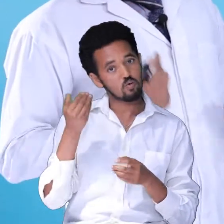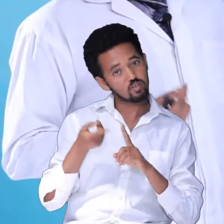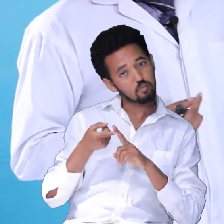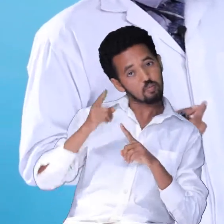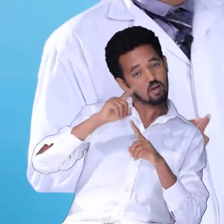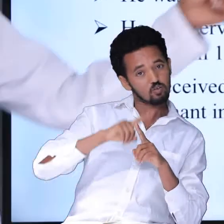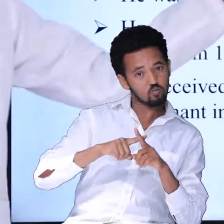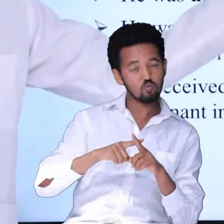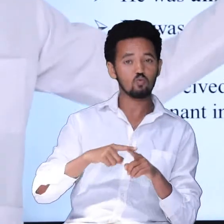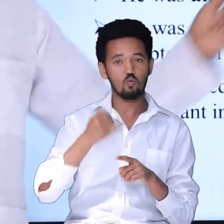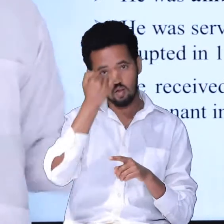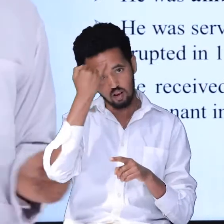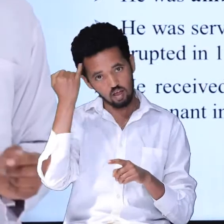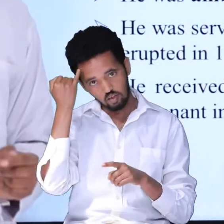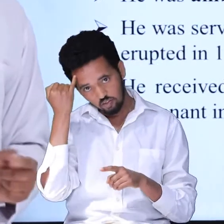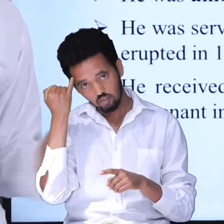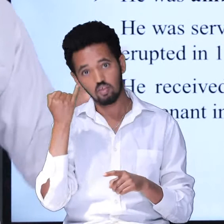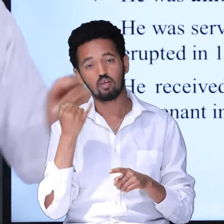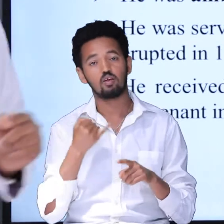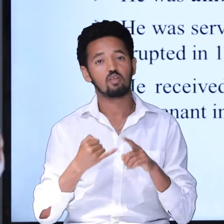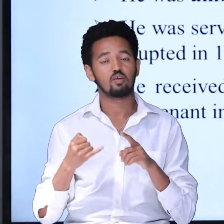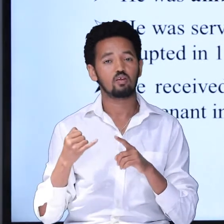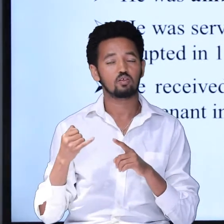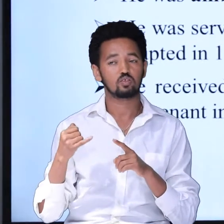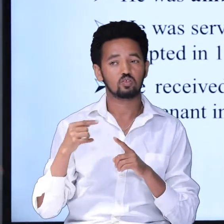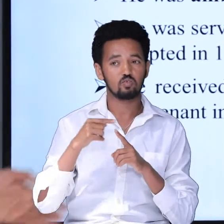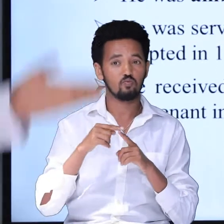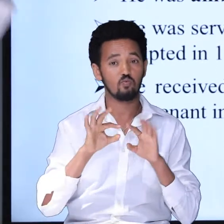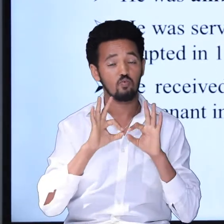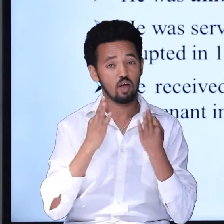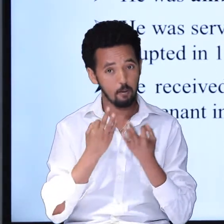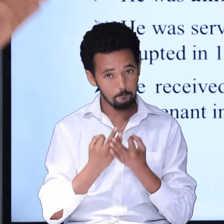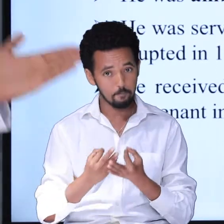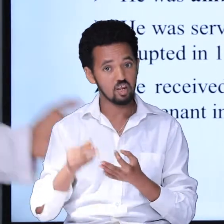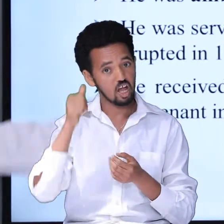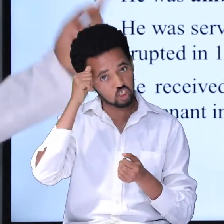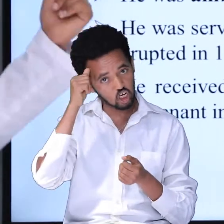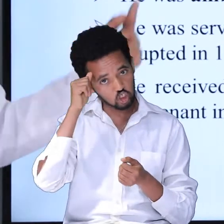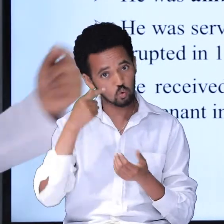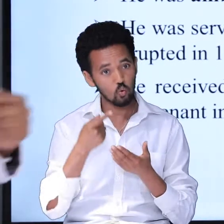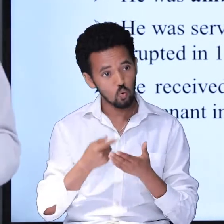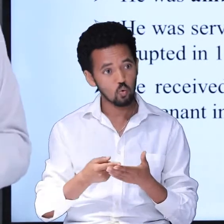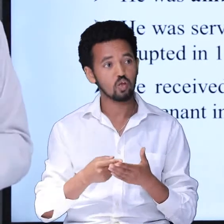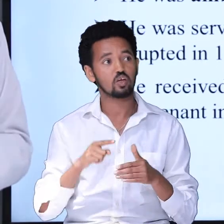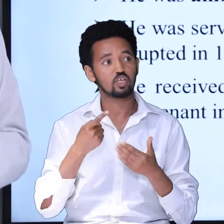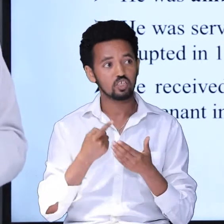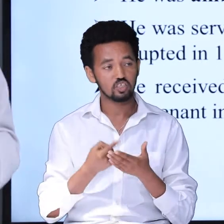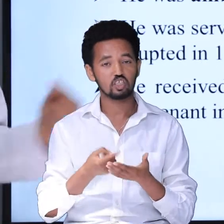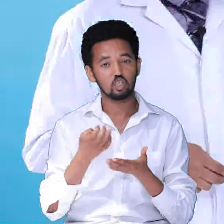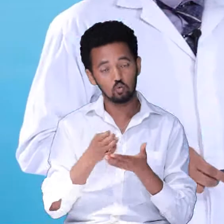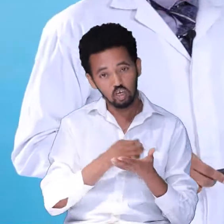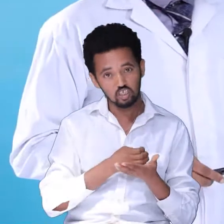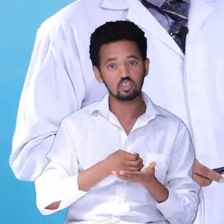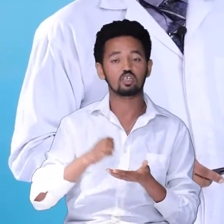to Italian noble family. Then he was born in Ajaccio. He received his early education,